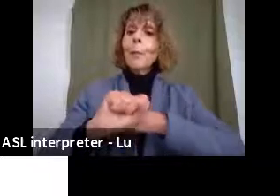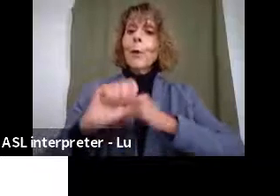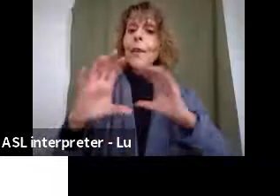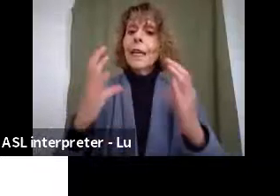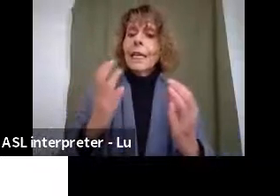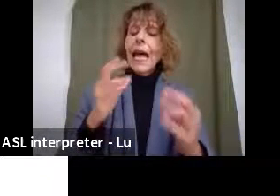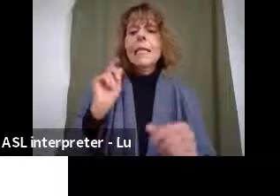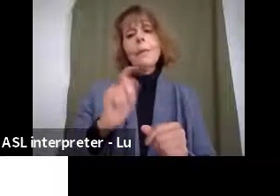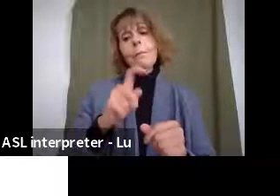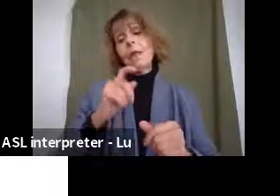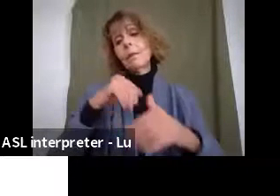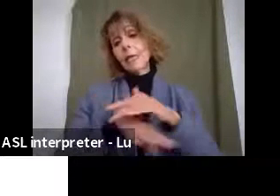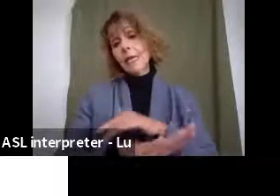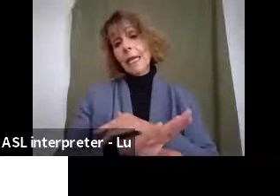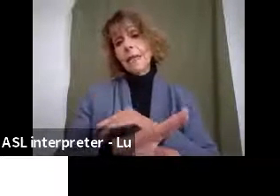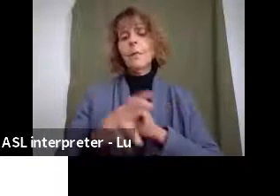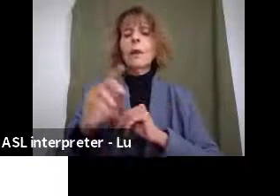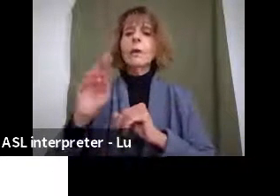be covered as well.